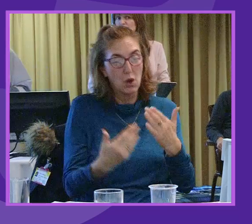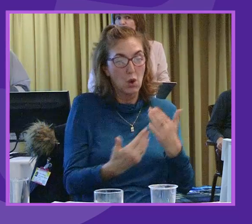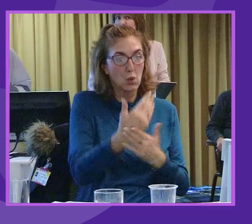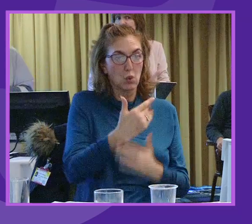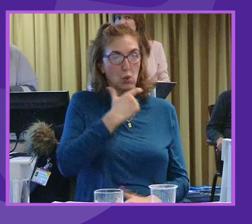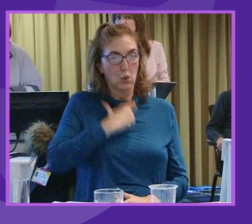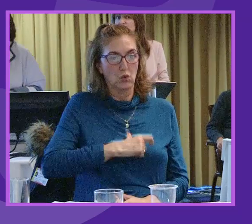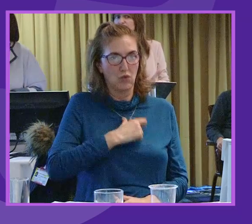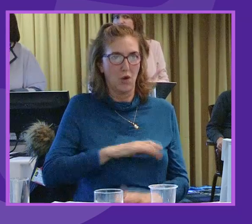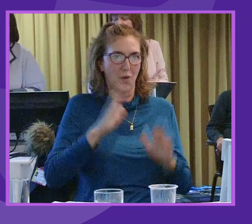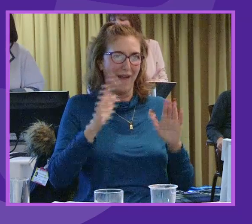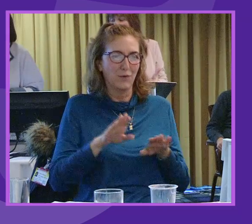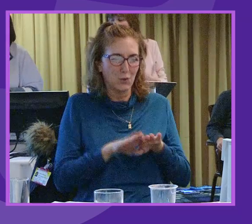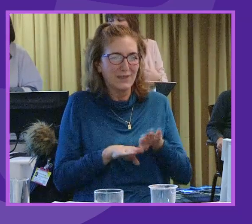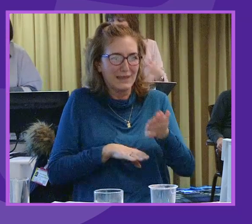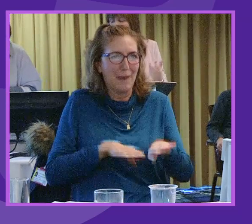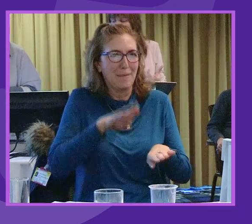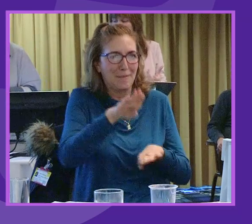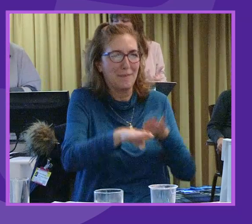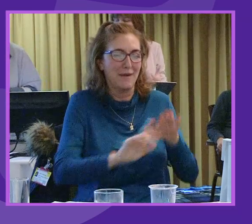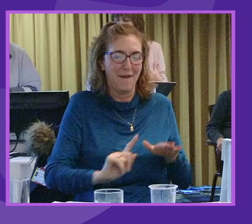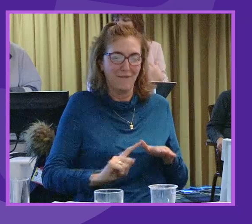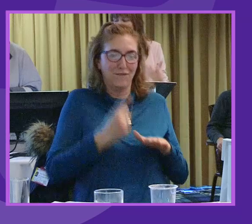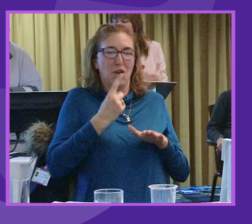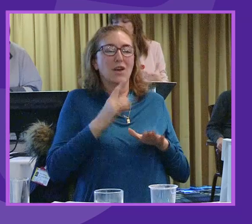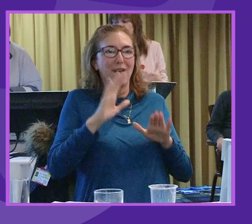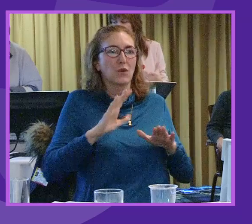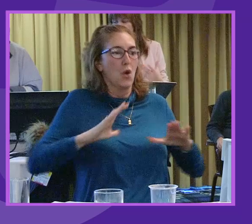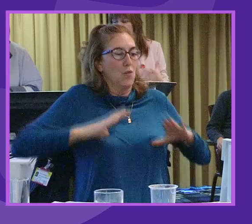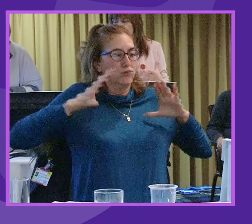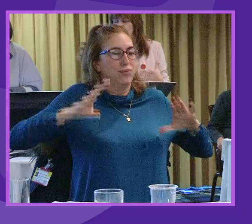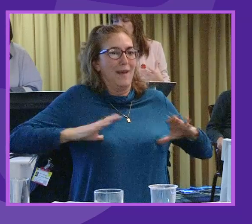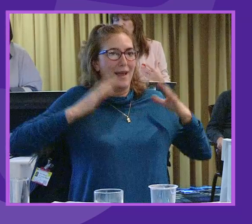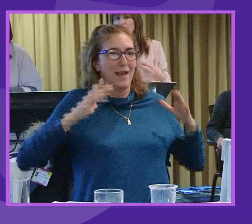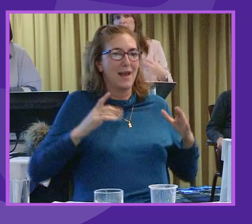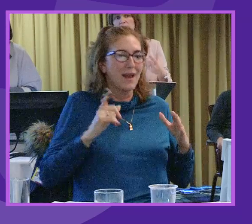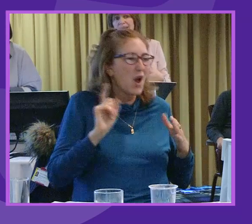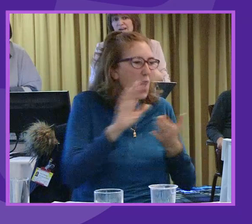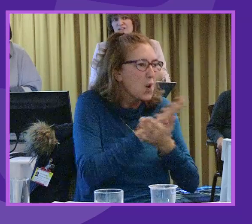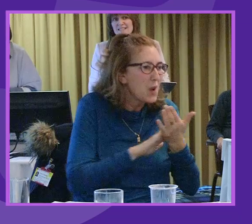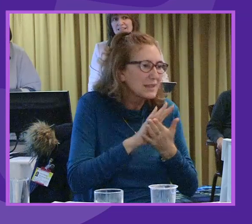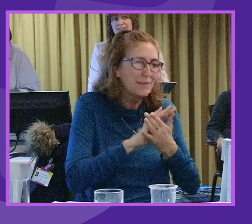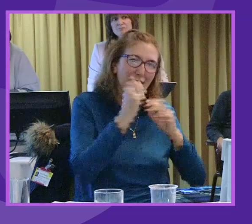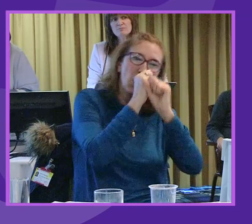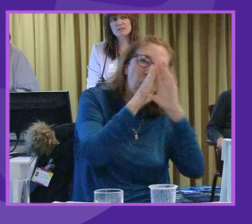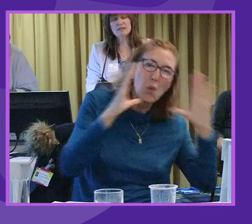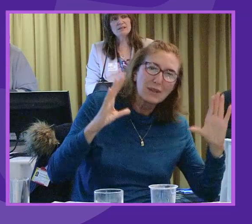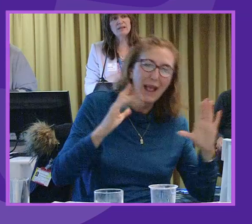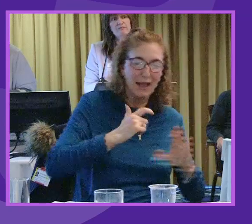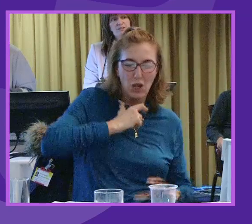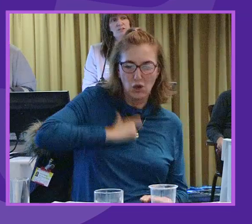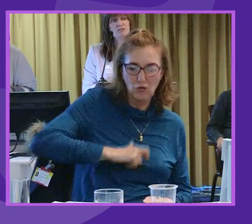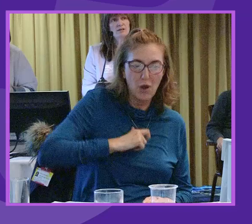is preparation, preparing the organisation for these roles. What do they mean in practice? What do the roles